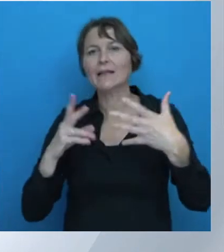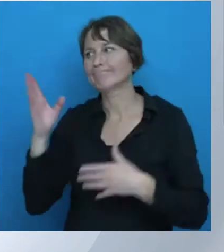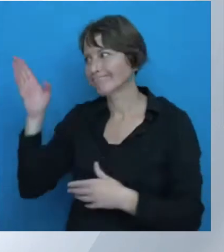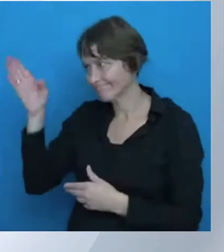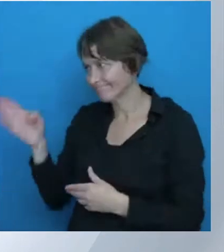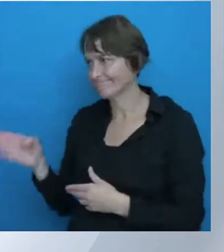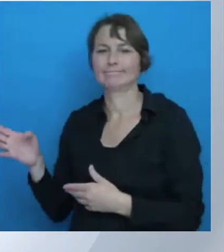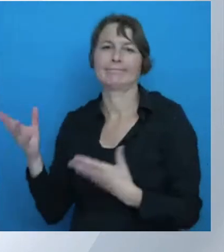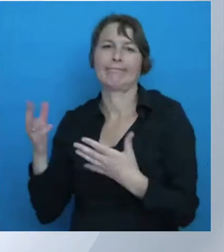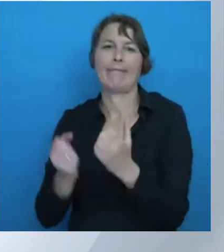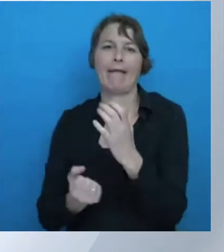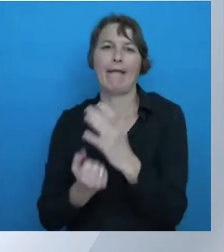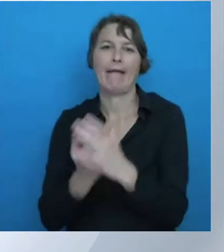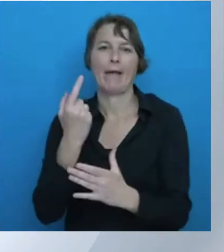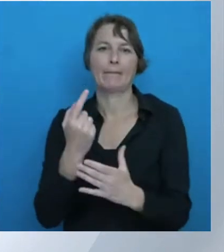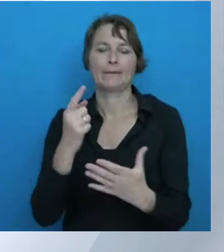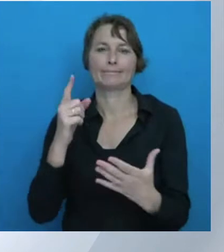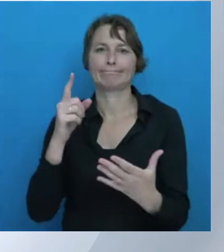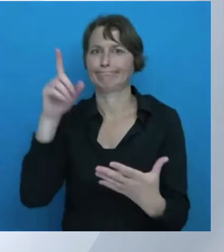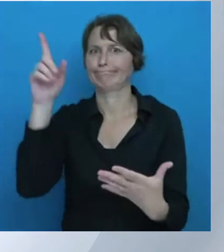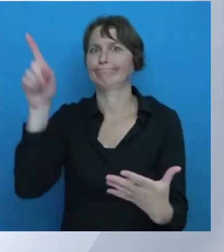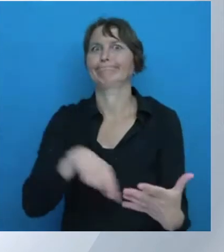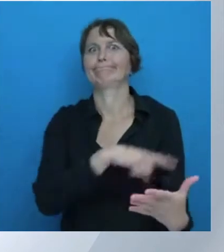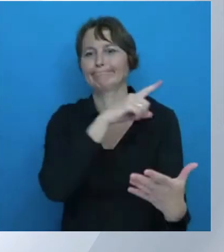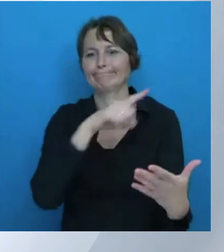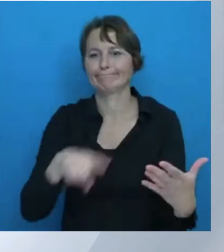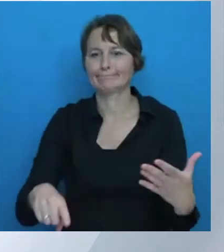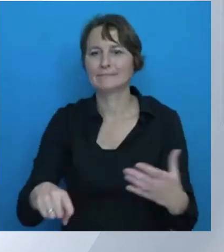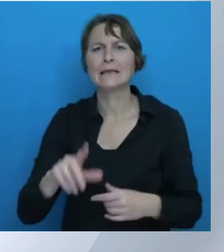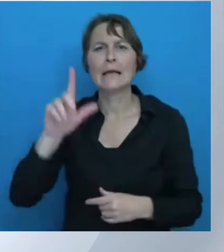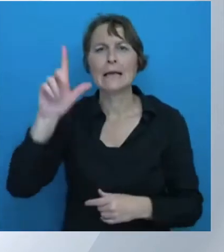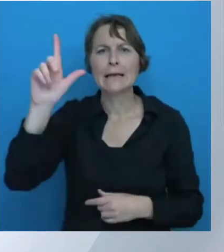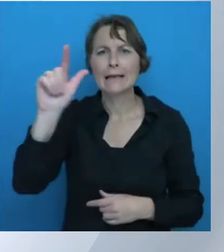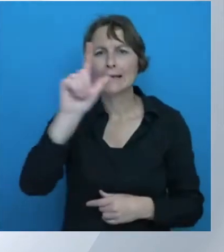and failed ruse image out, and I can click on that. I can file the issue